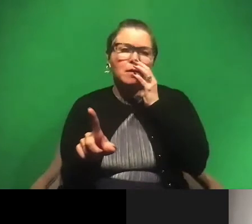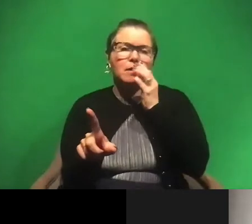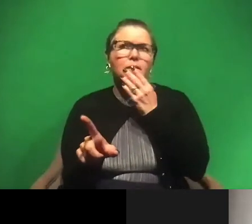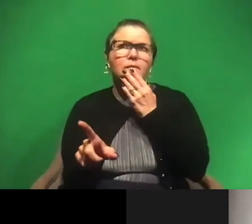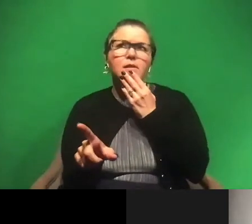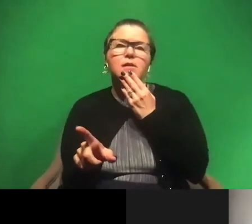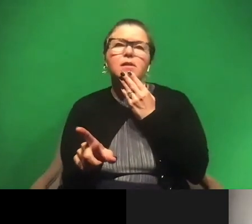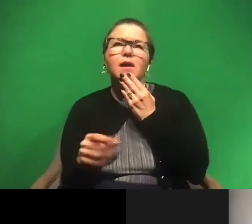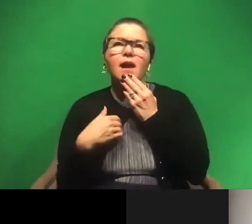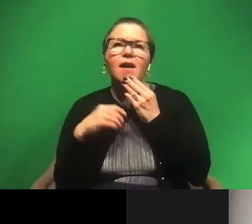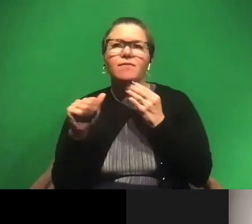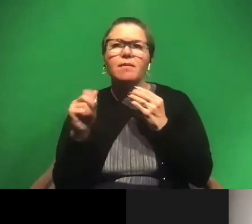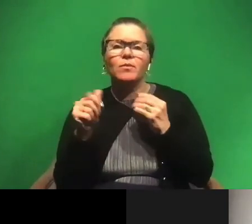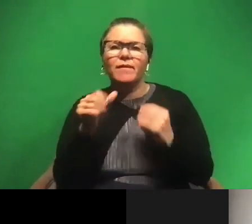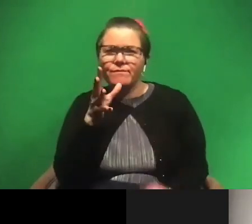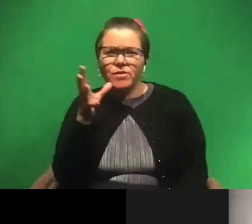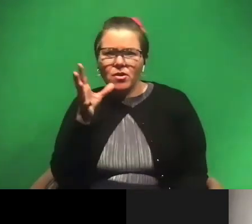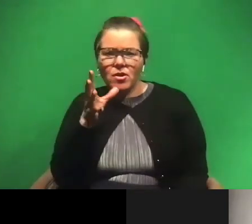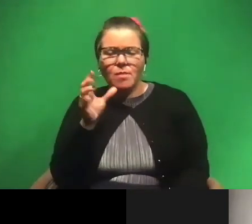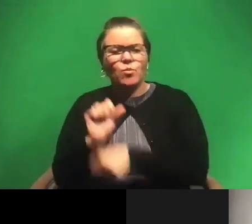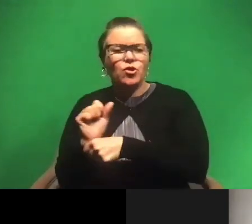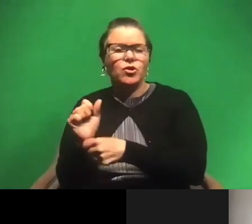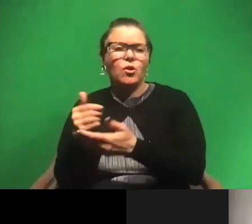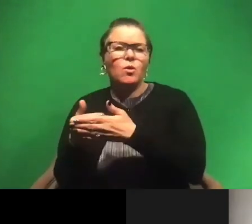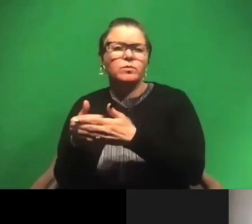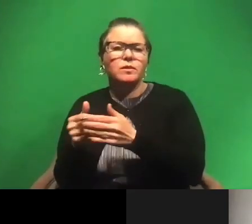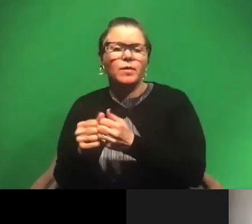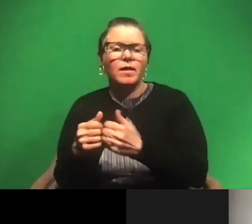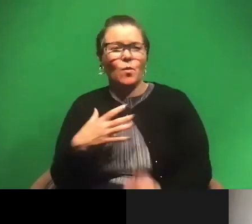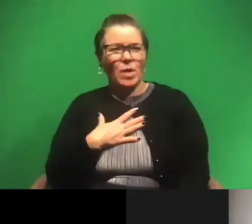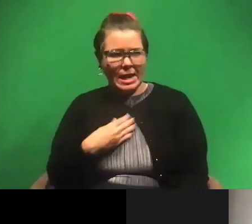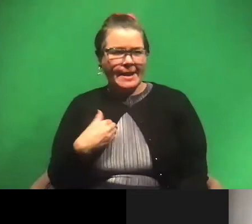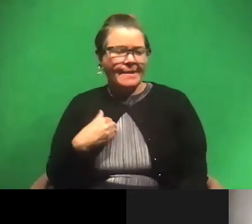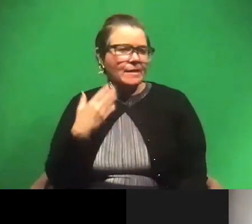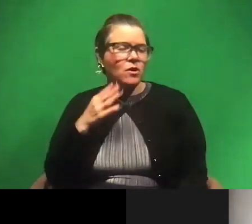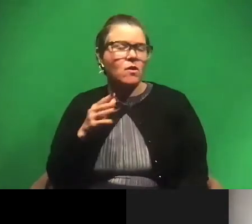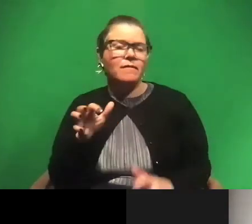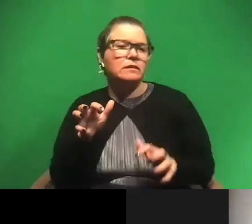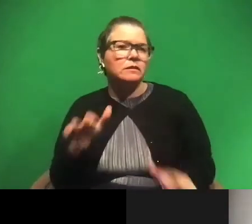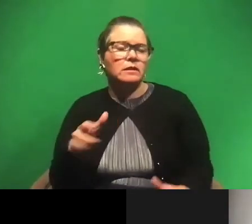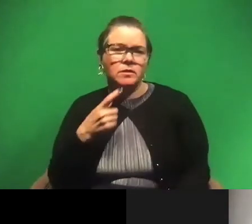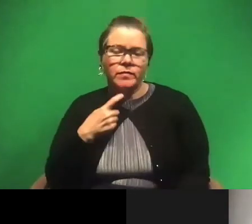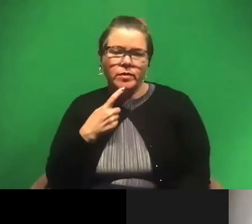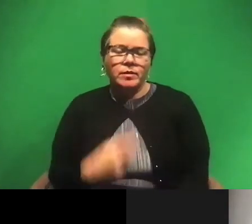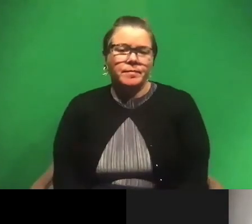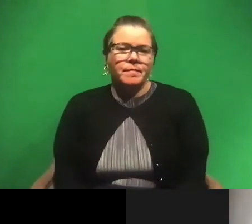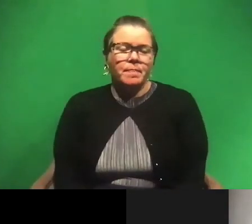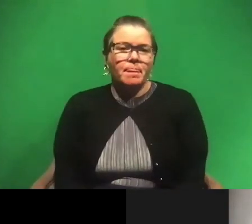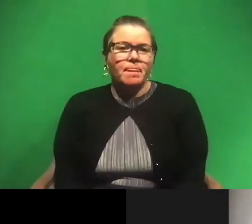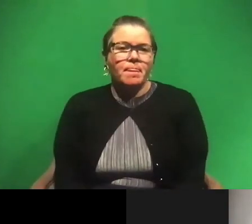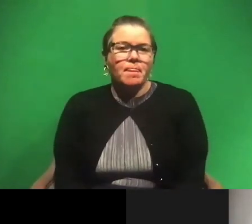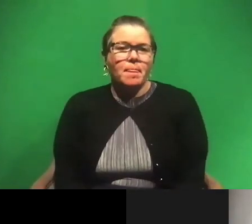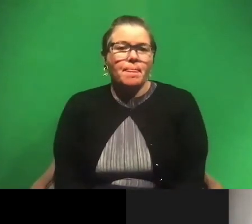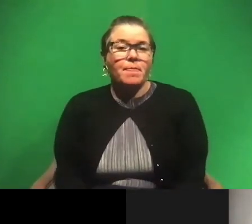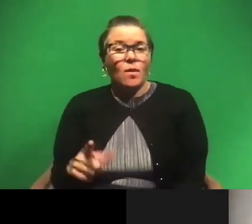there's an abalone farm that we work closely with. I don't know if they have white abalone, but they have tons of red abalone. And so they live in